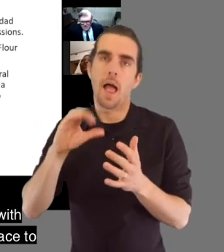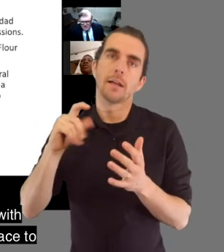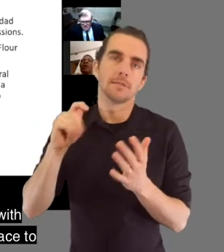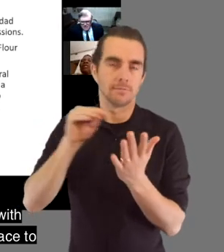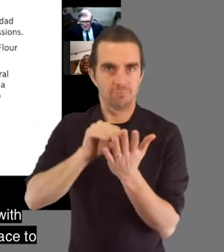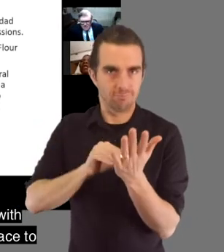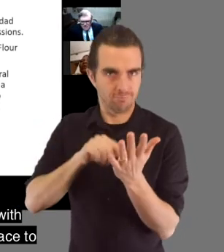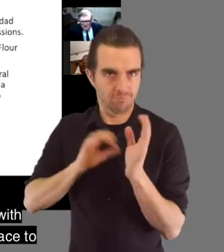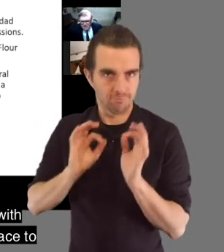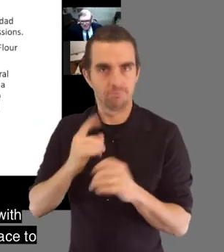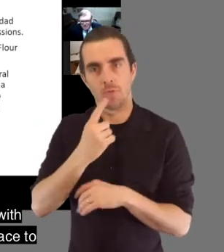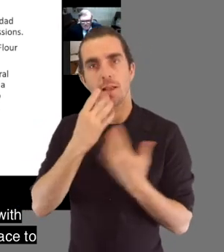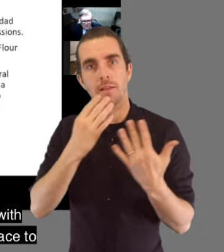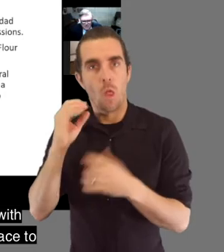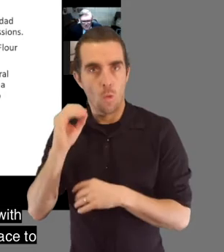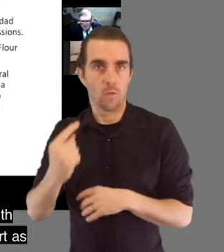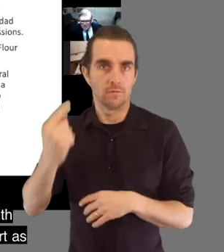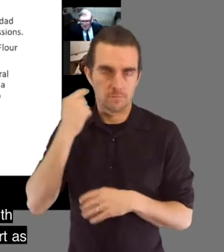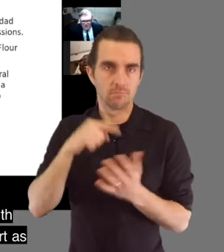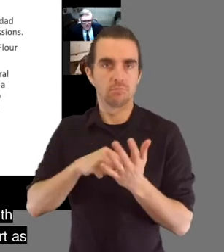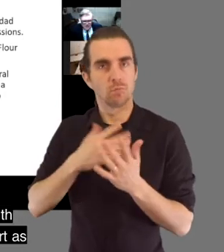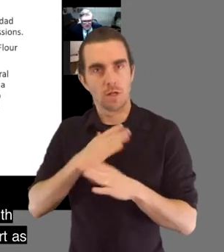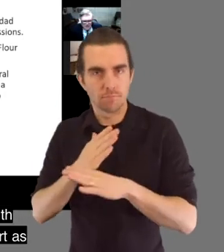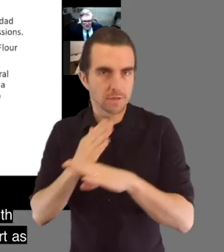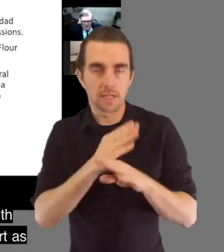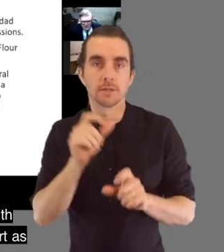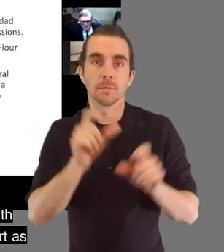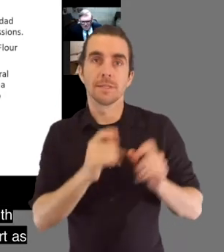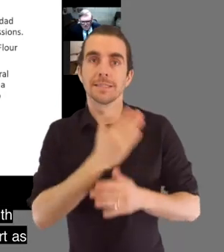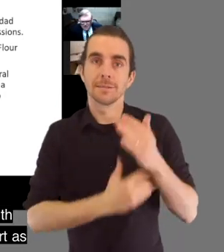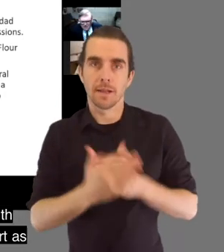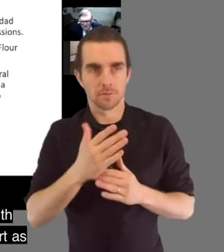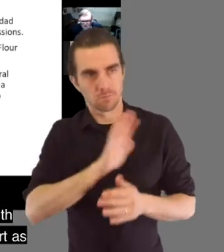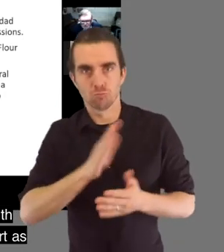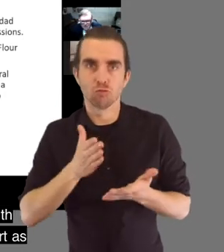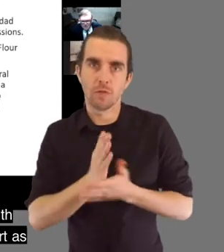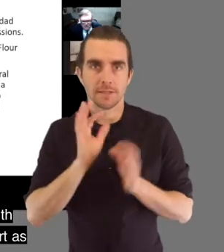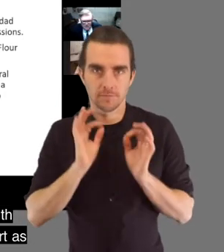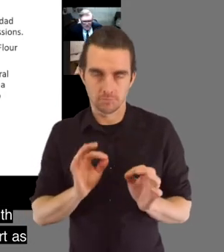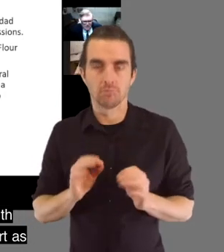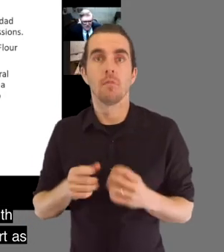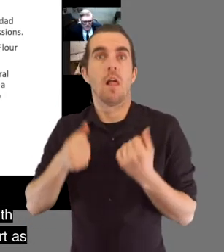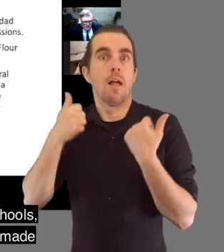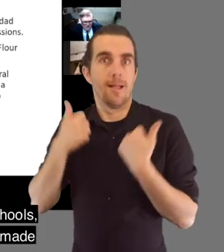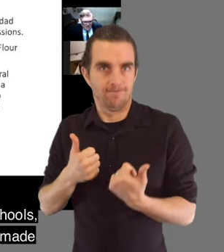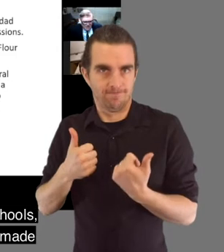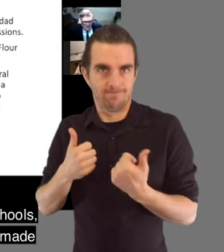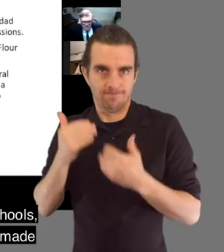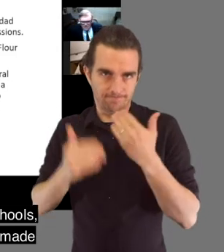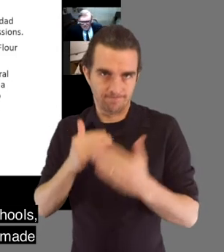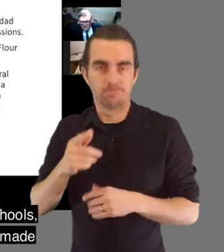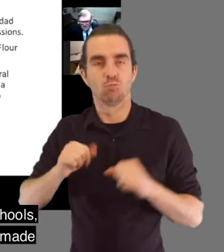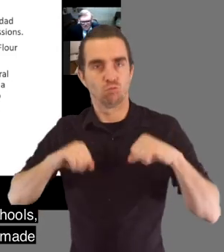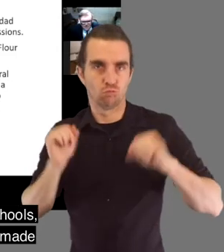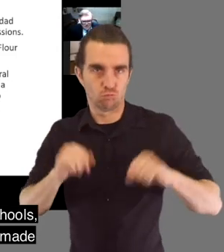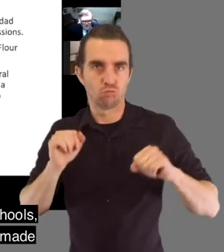Americans with Disability Act would be put in place to protect the rights of people with disability, which is a good start as Manning commitment that